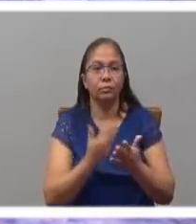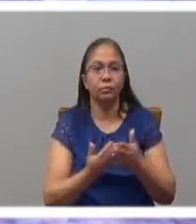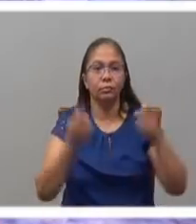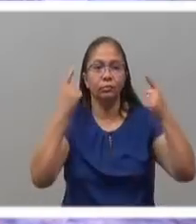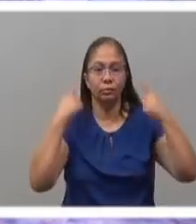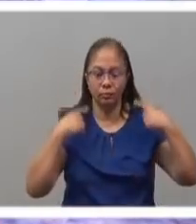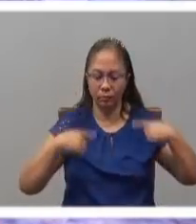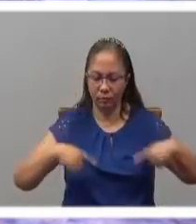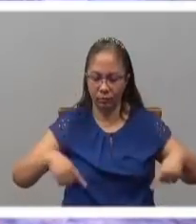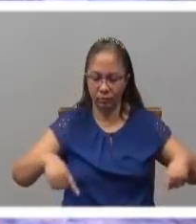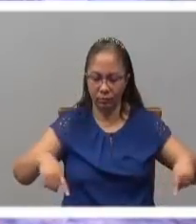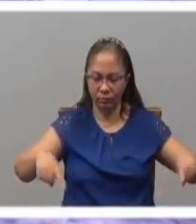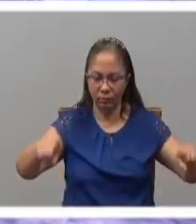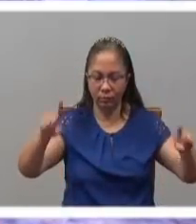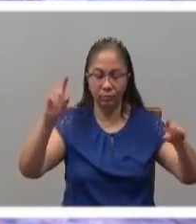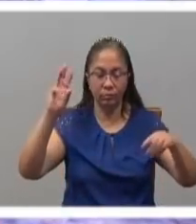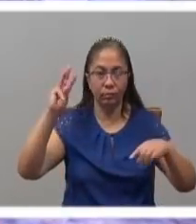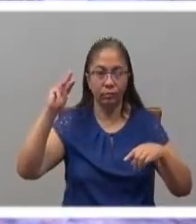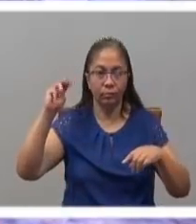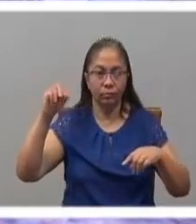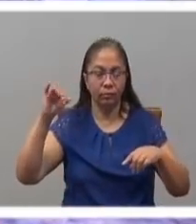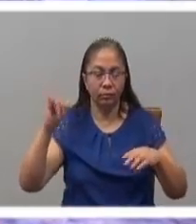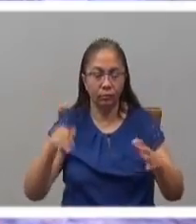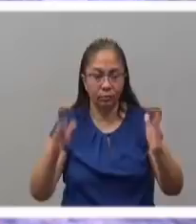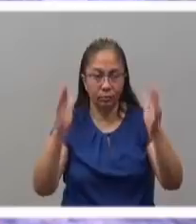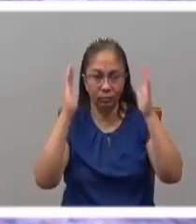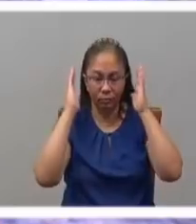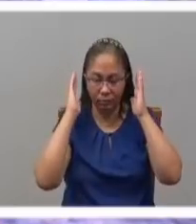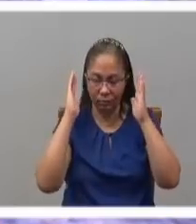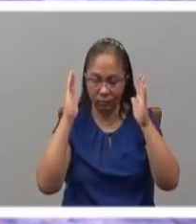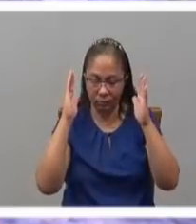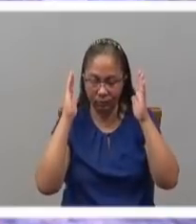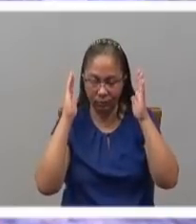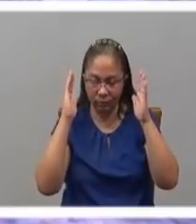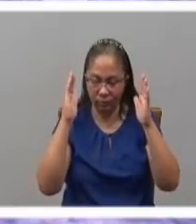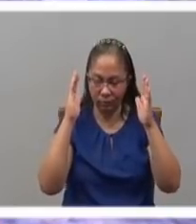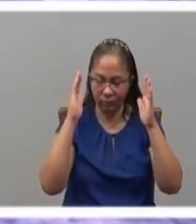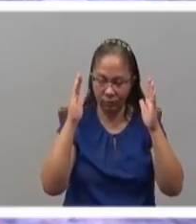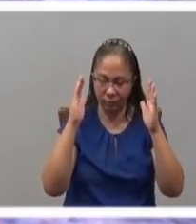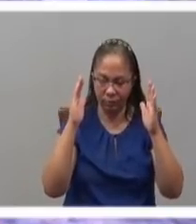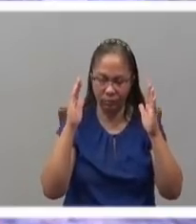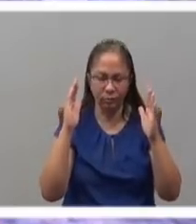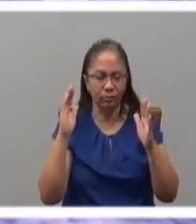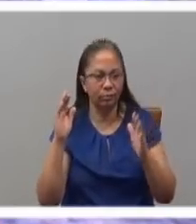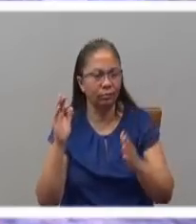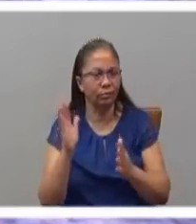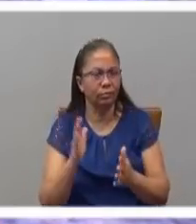tomb. Bearers of news, she would head